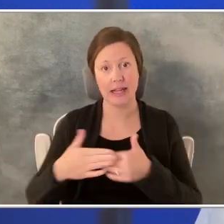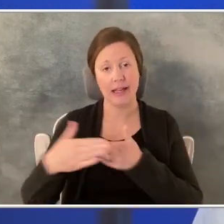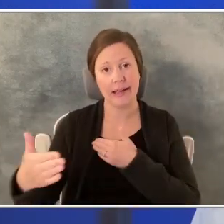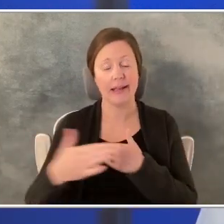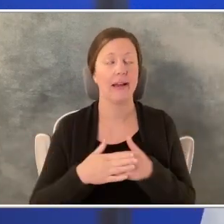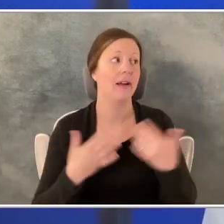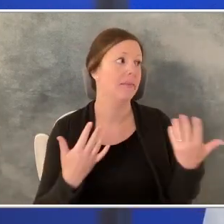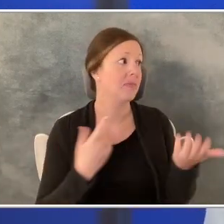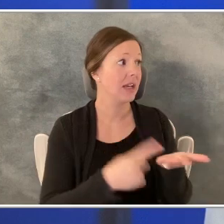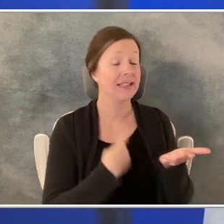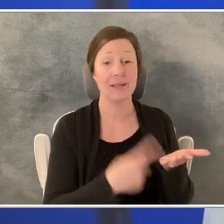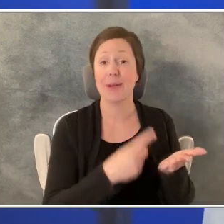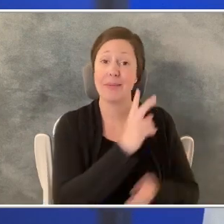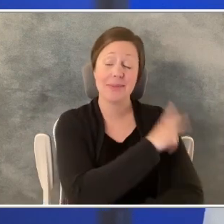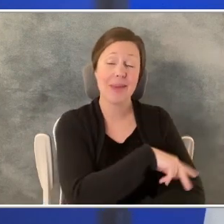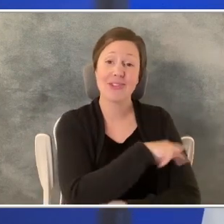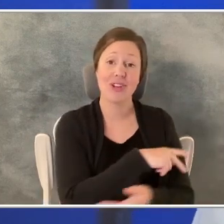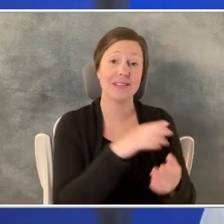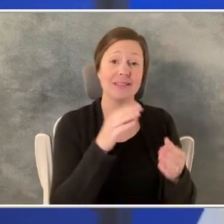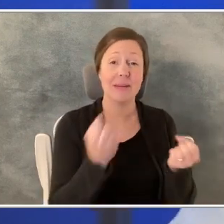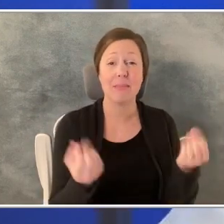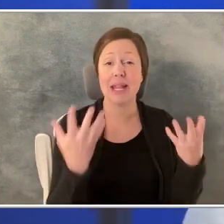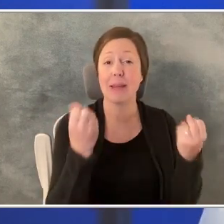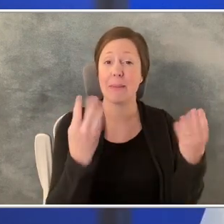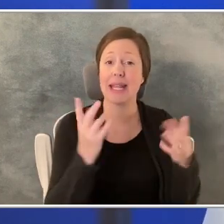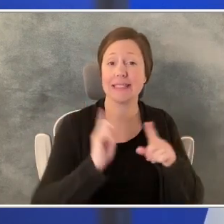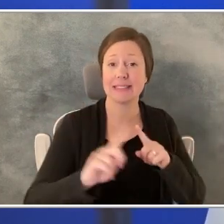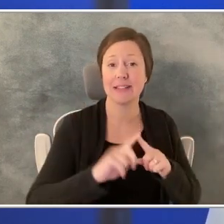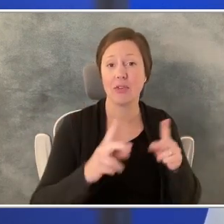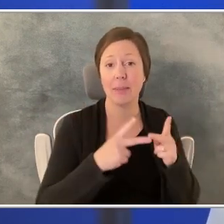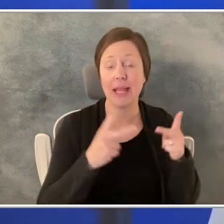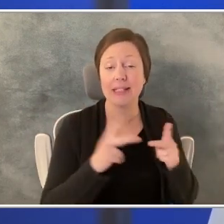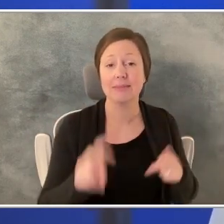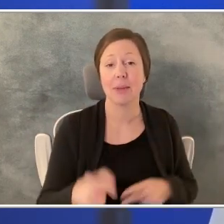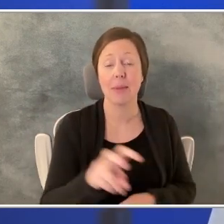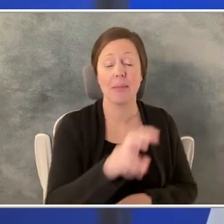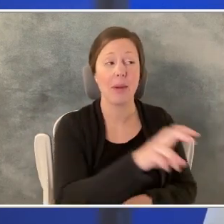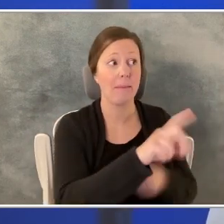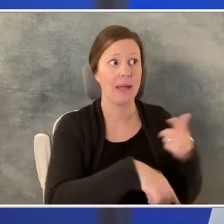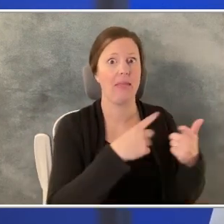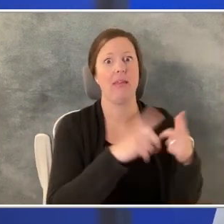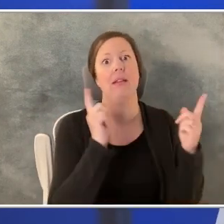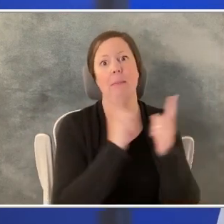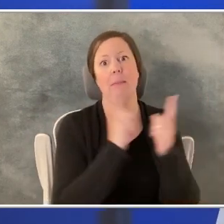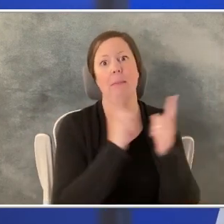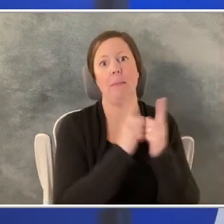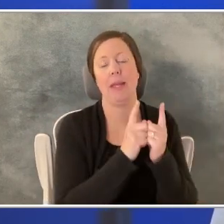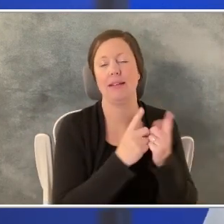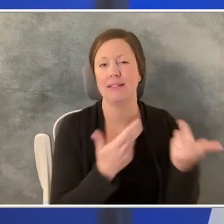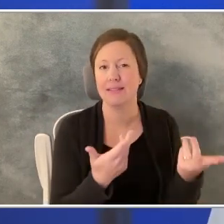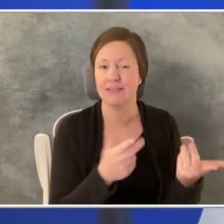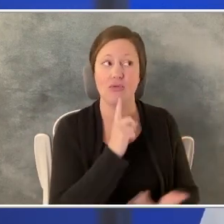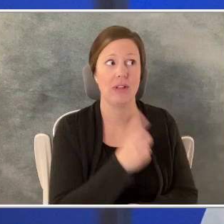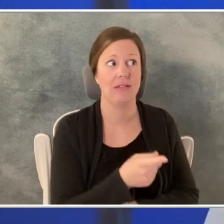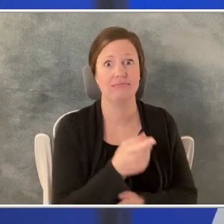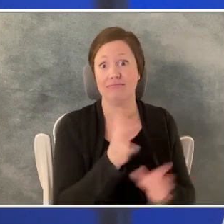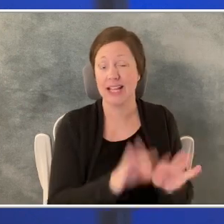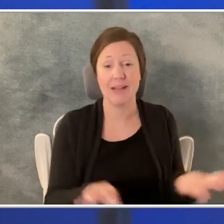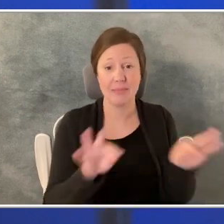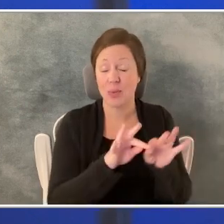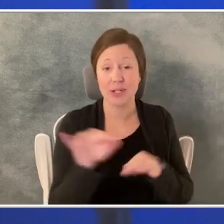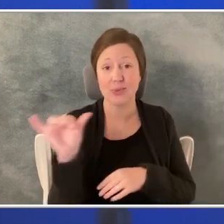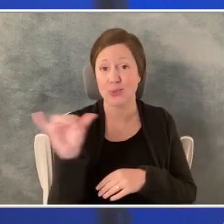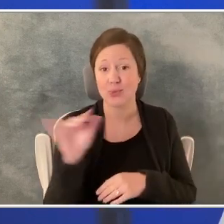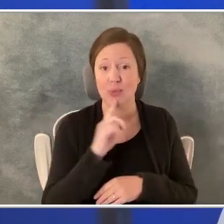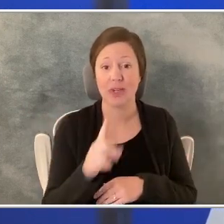Chris who do seek out and search knowledge and second opinions, and I value that. I enjoy it. Now, that may sound a little self-fulfilling,